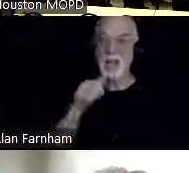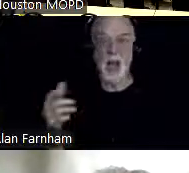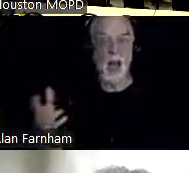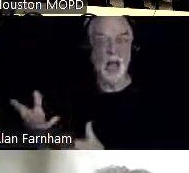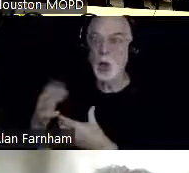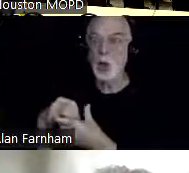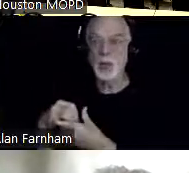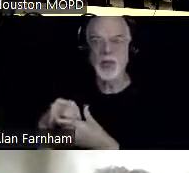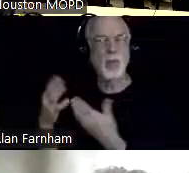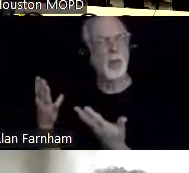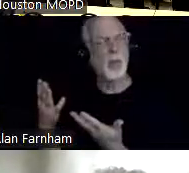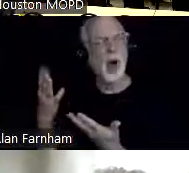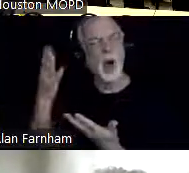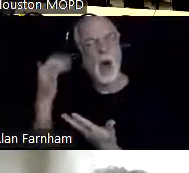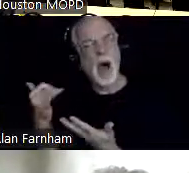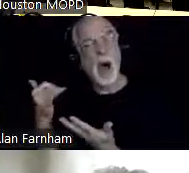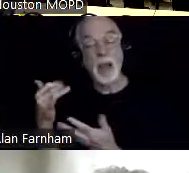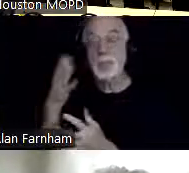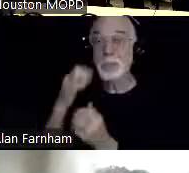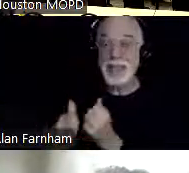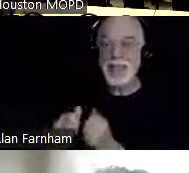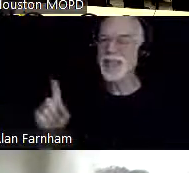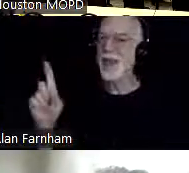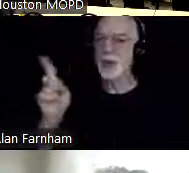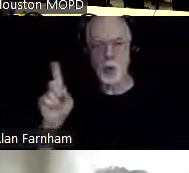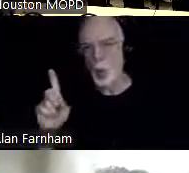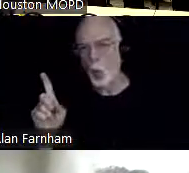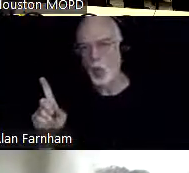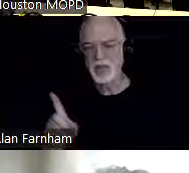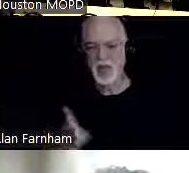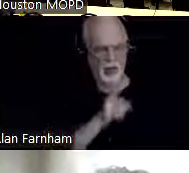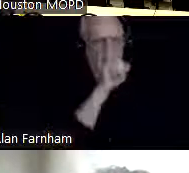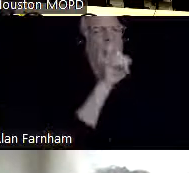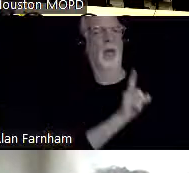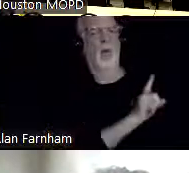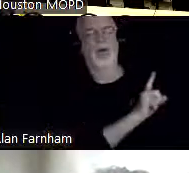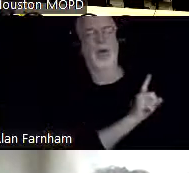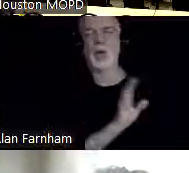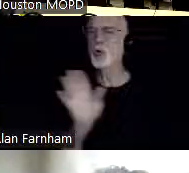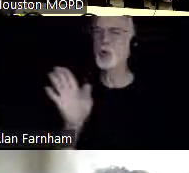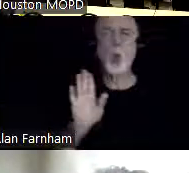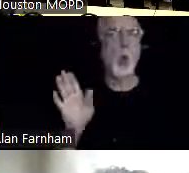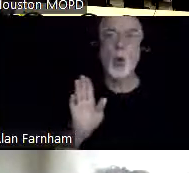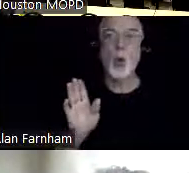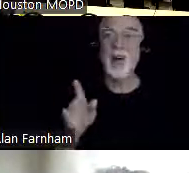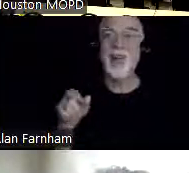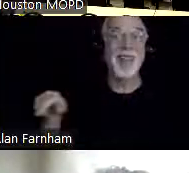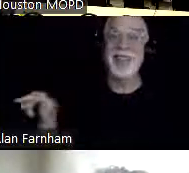they mean? No. Are they standoffish? No. They just never